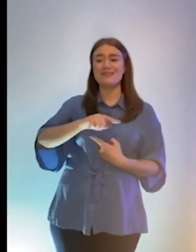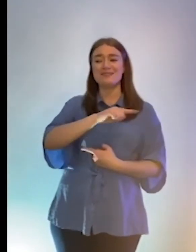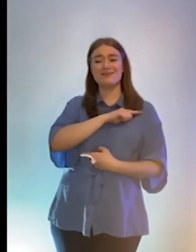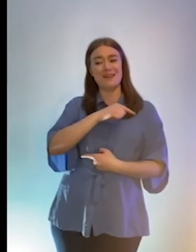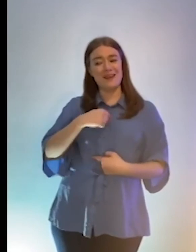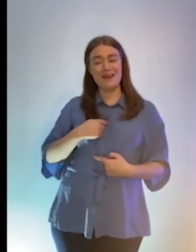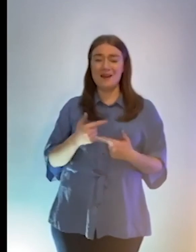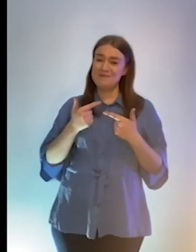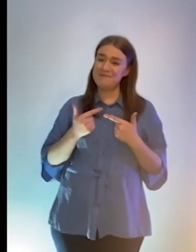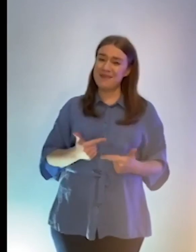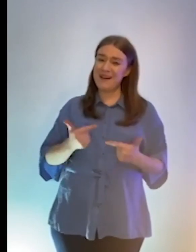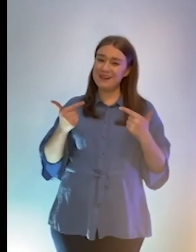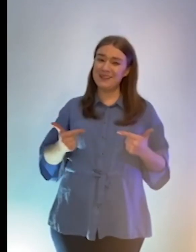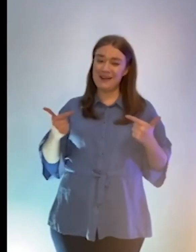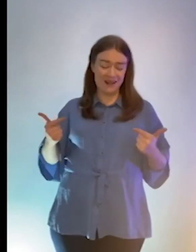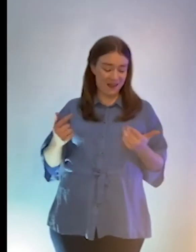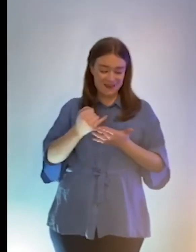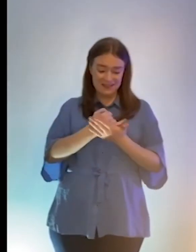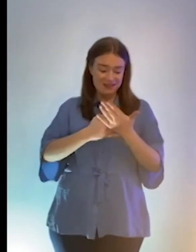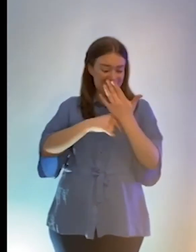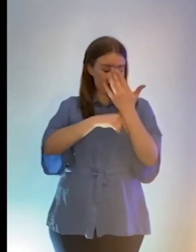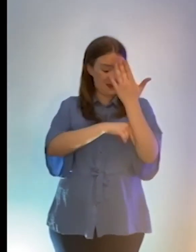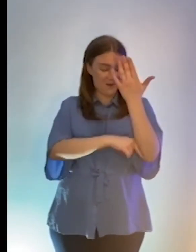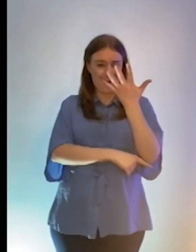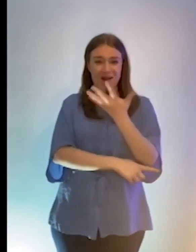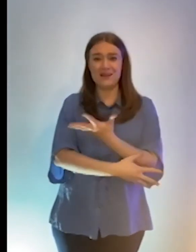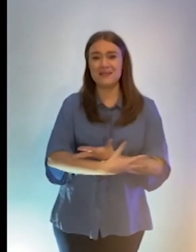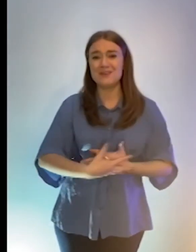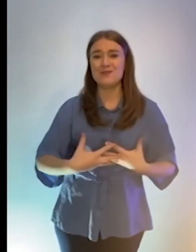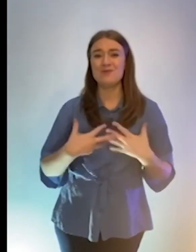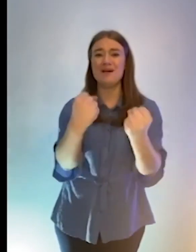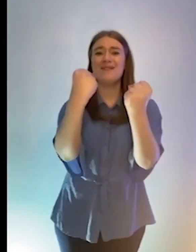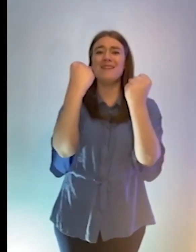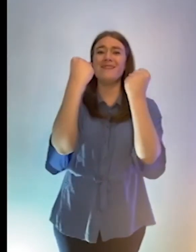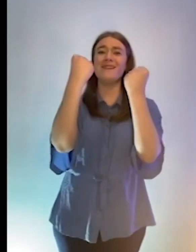us, and our measureless debt was